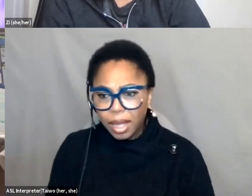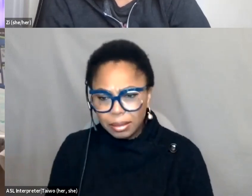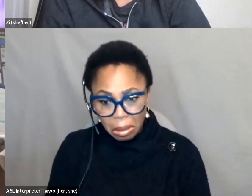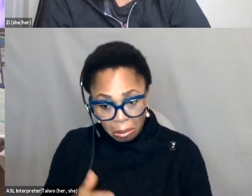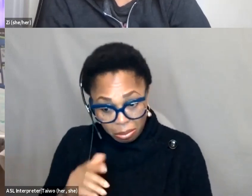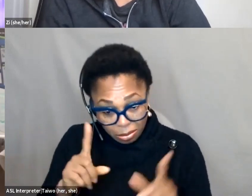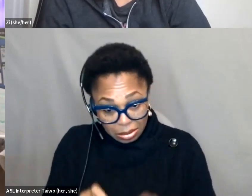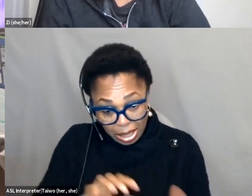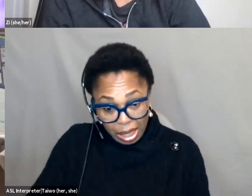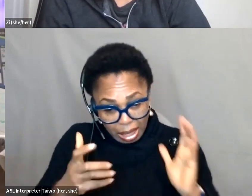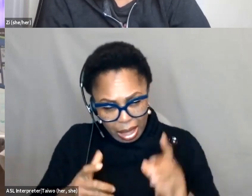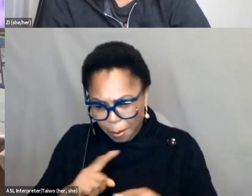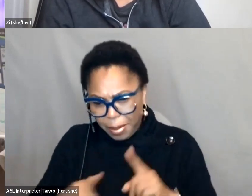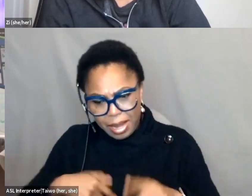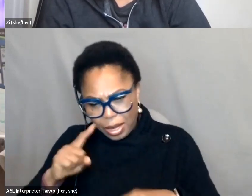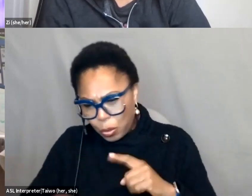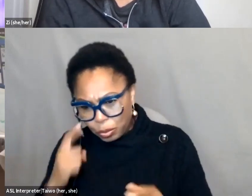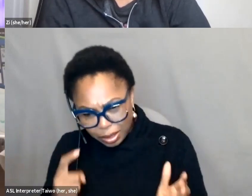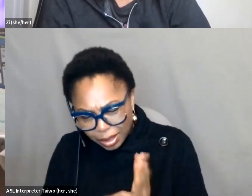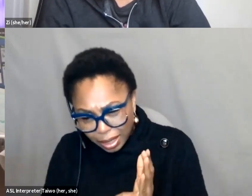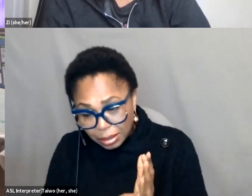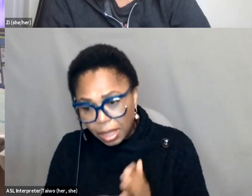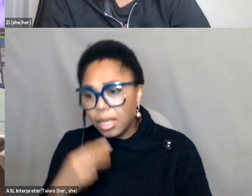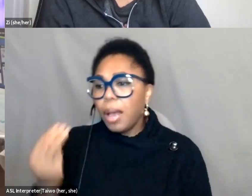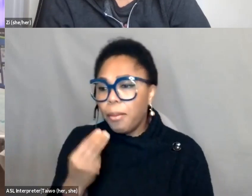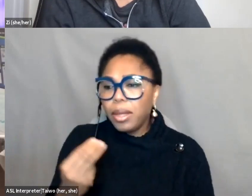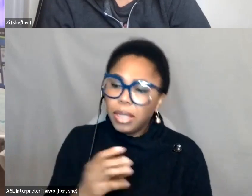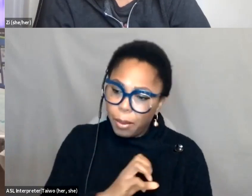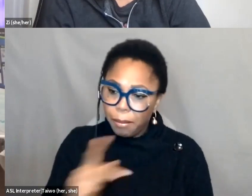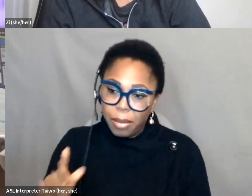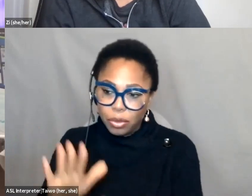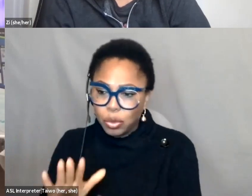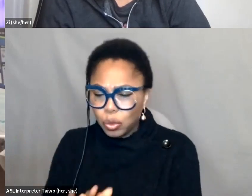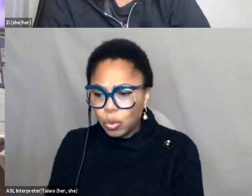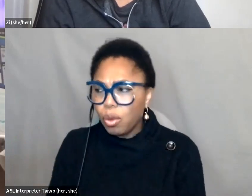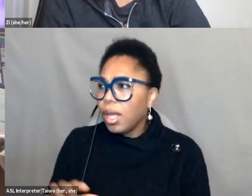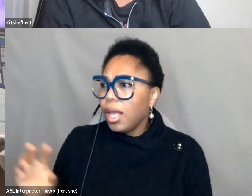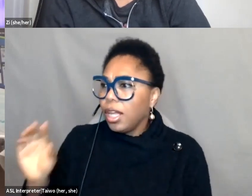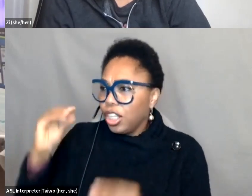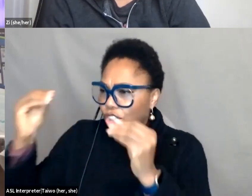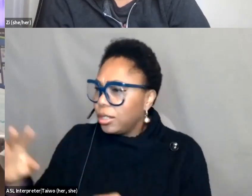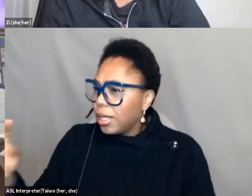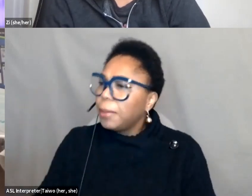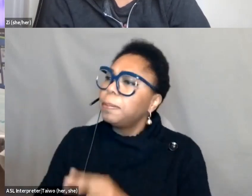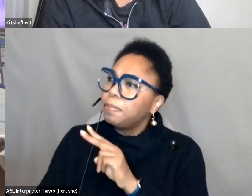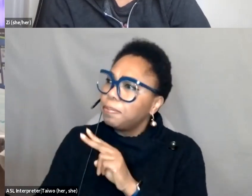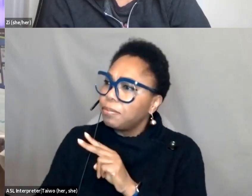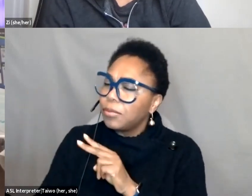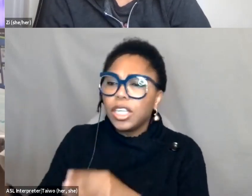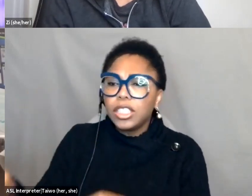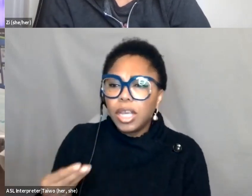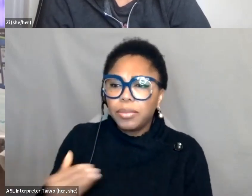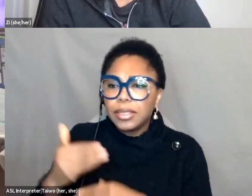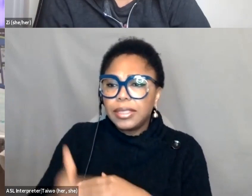up on the exam and I just couldn't see it? Monday, I went back to school and looked that teacher in the face while she handed out the next spelling